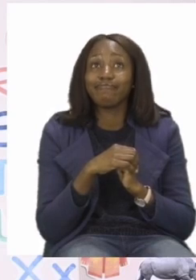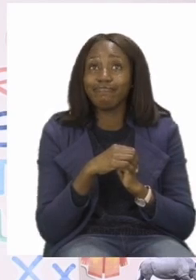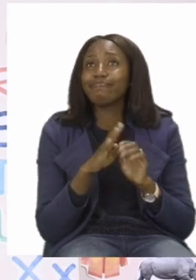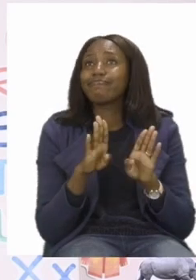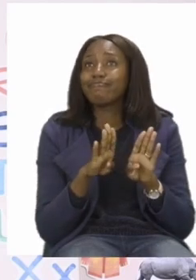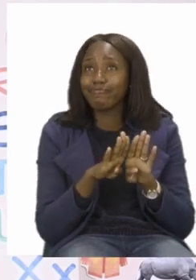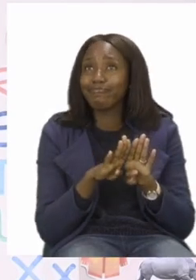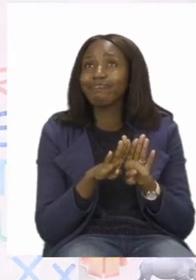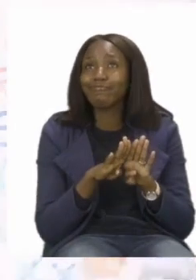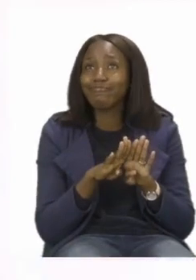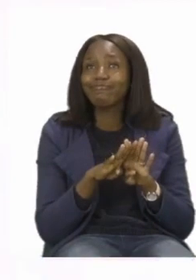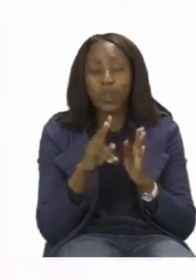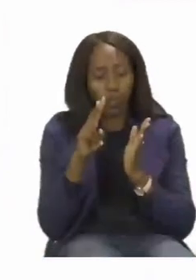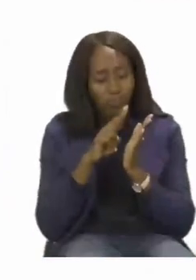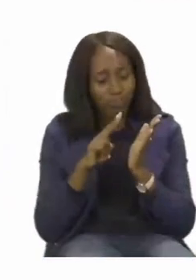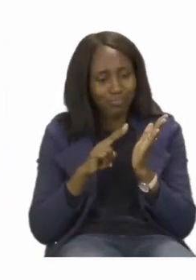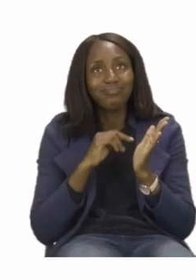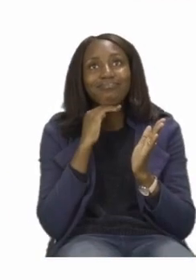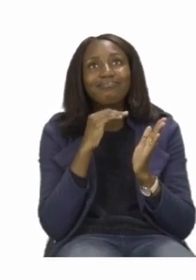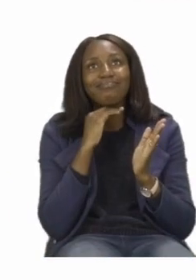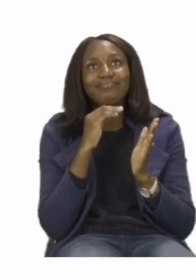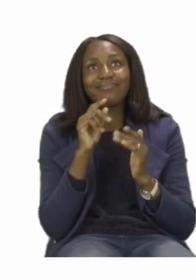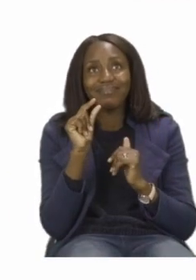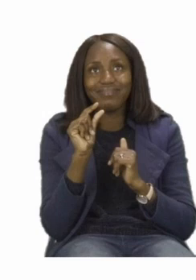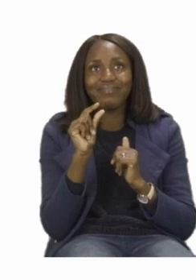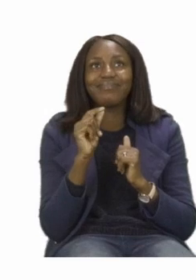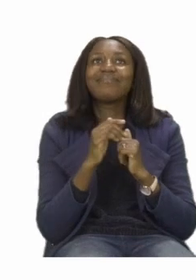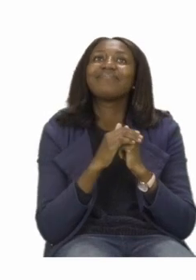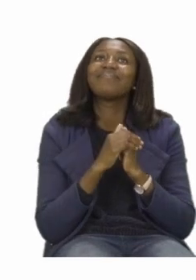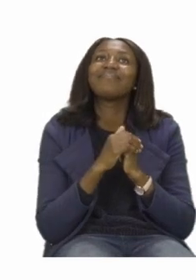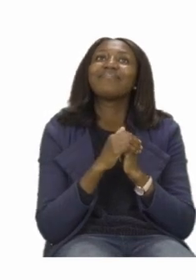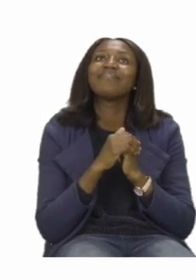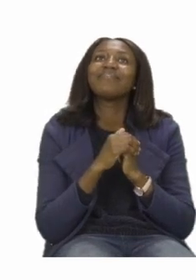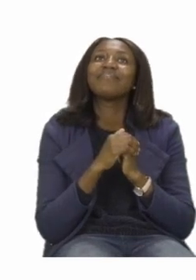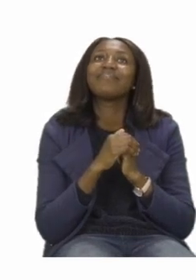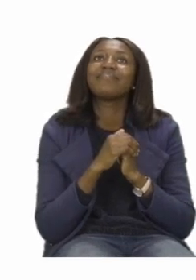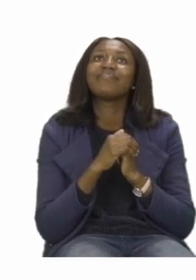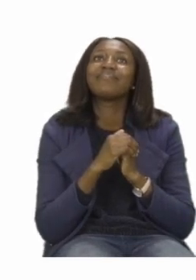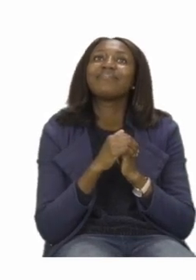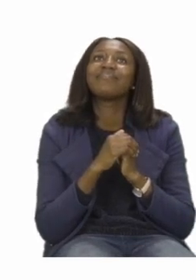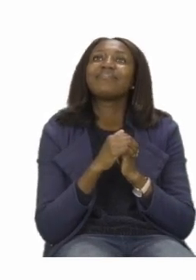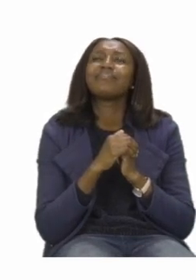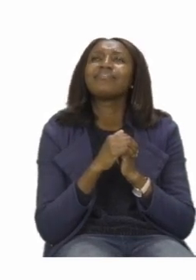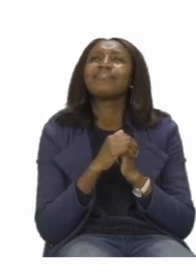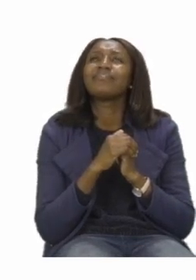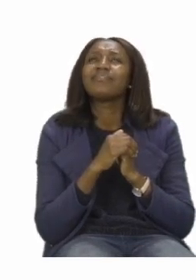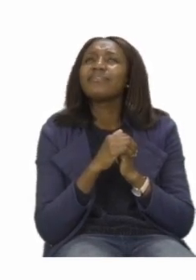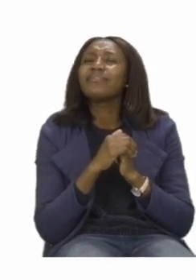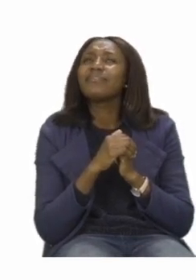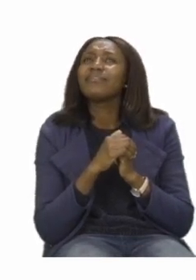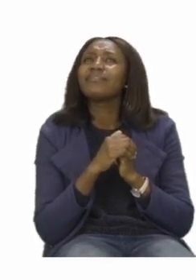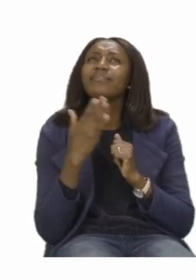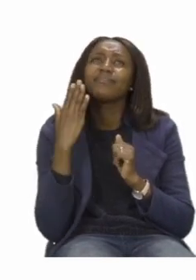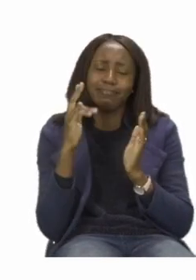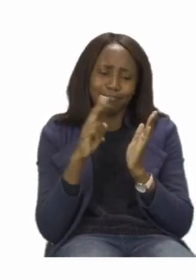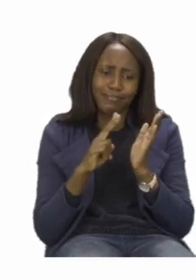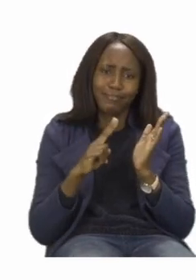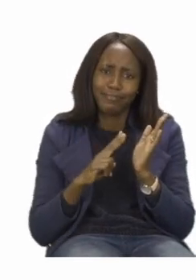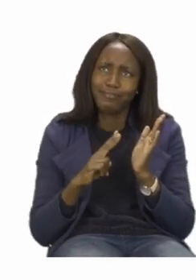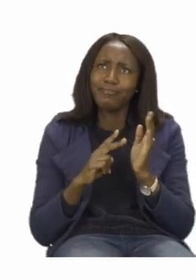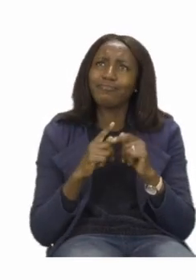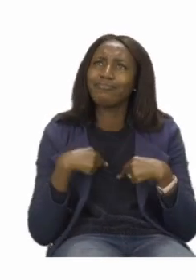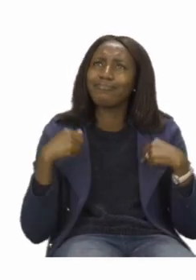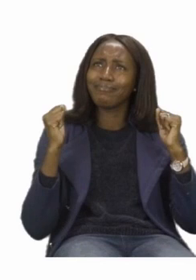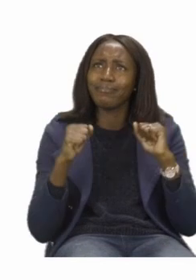be doing a reading comprehension. Now, we know that when it comes to our reading comprehensions, we need